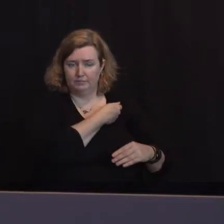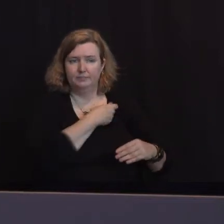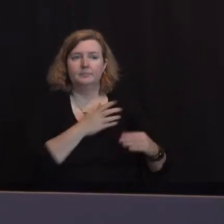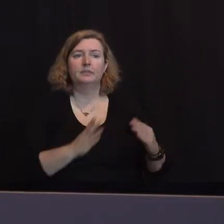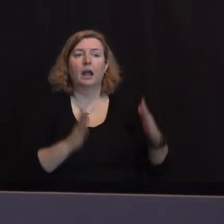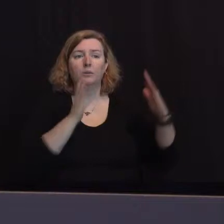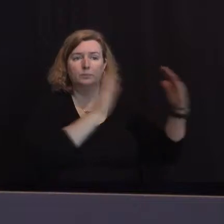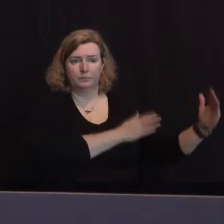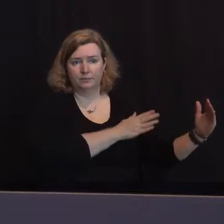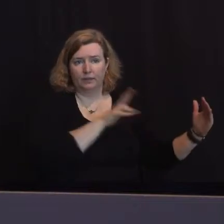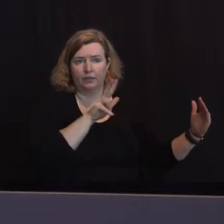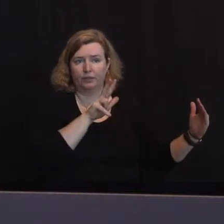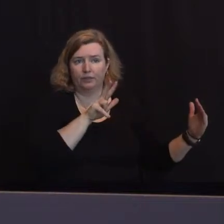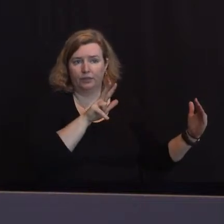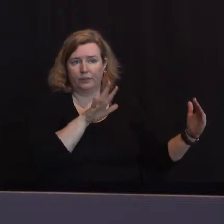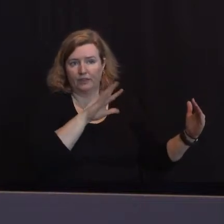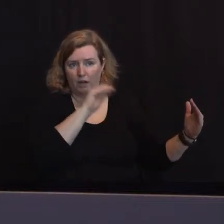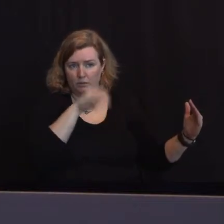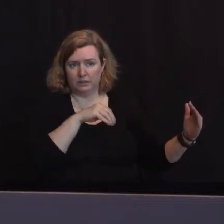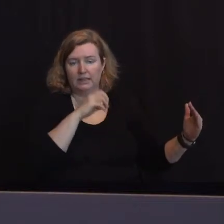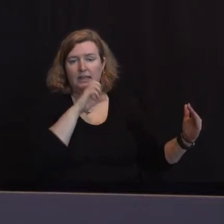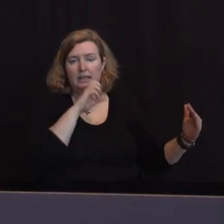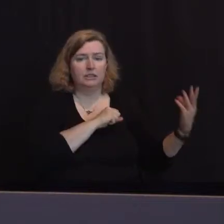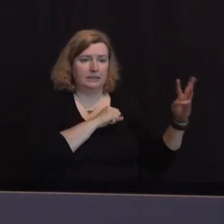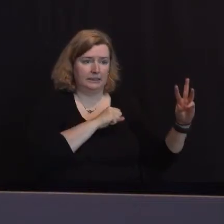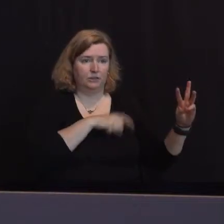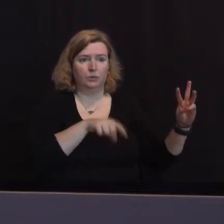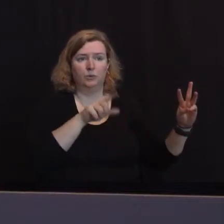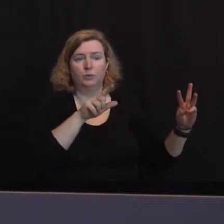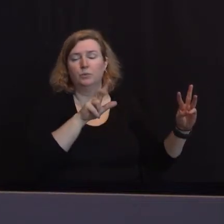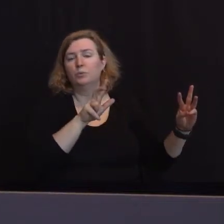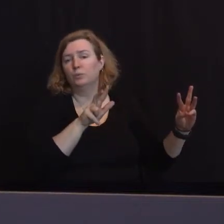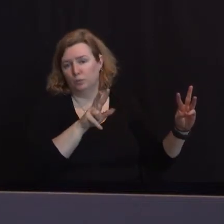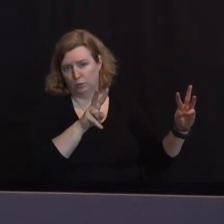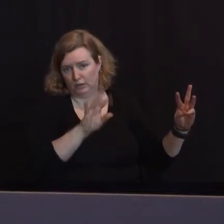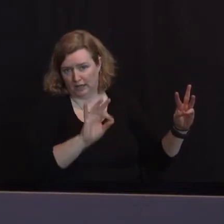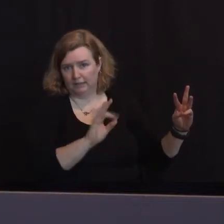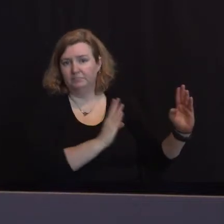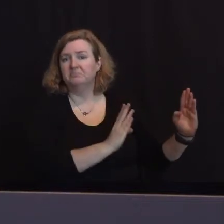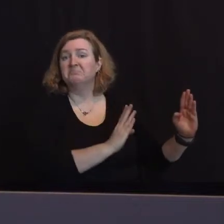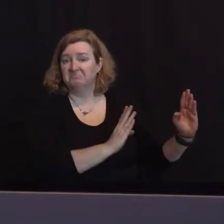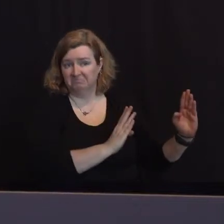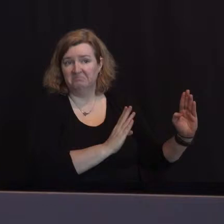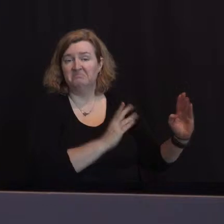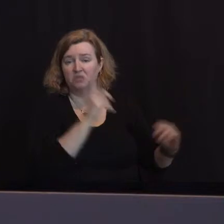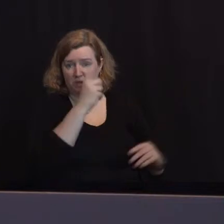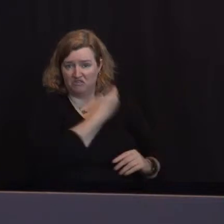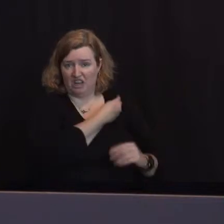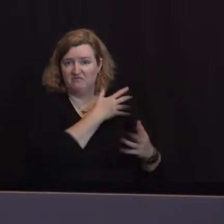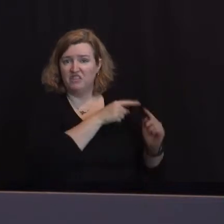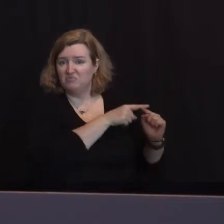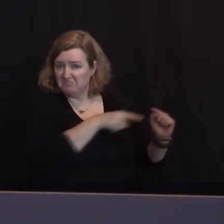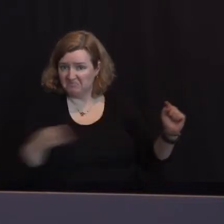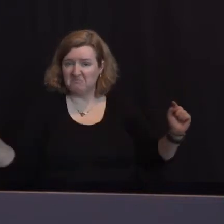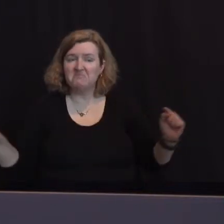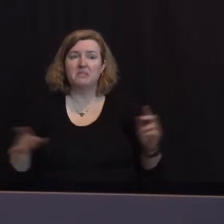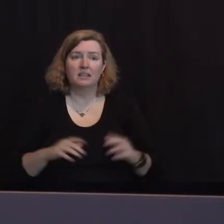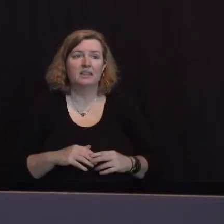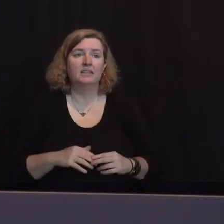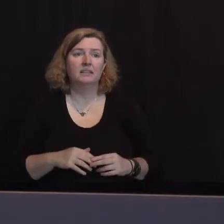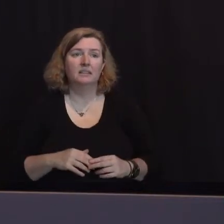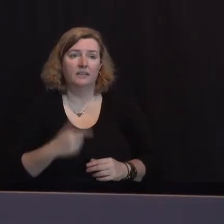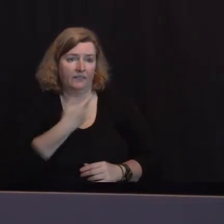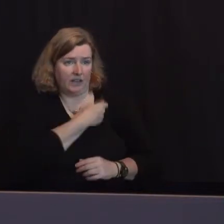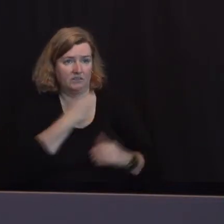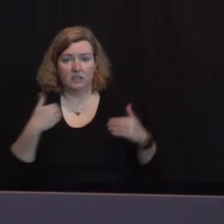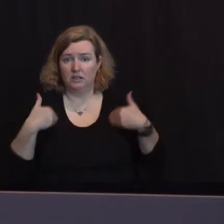those 16 to 29 years have received at least one dose. So vaccinations among that younger age group have been